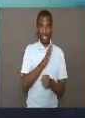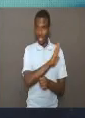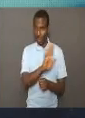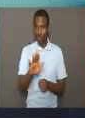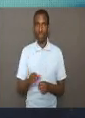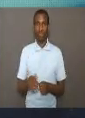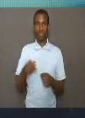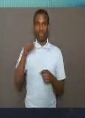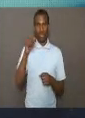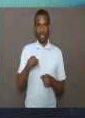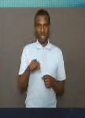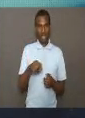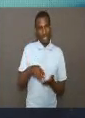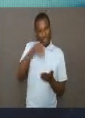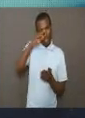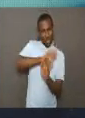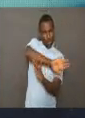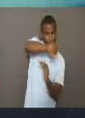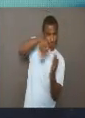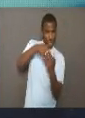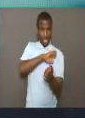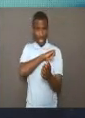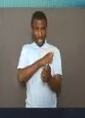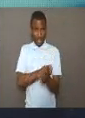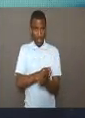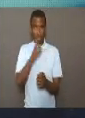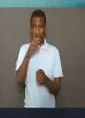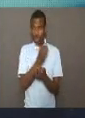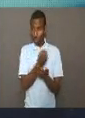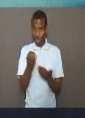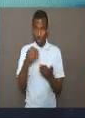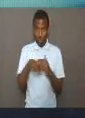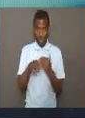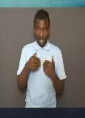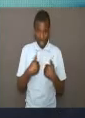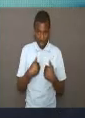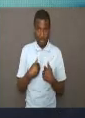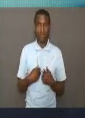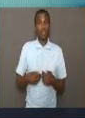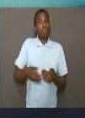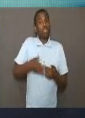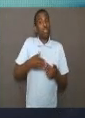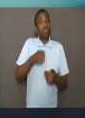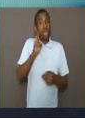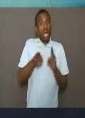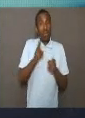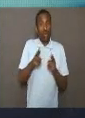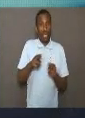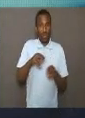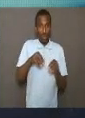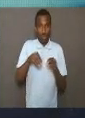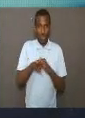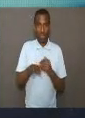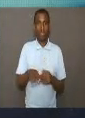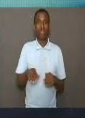Today, we have learned that the total energy of an object in simple